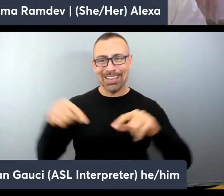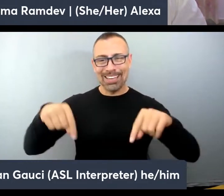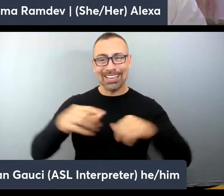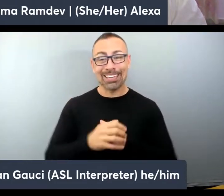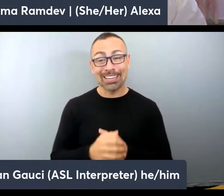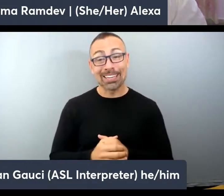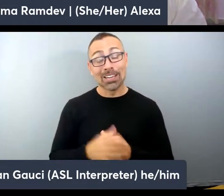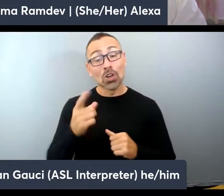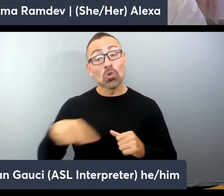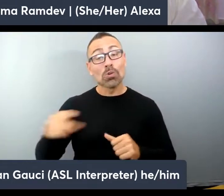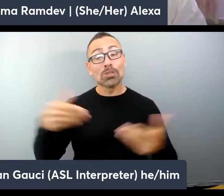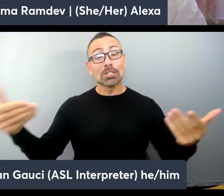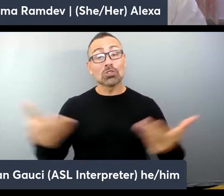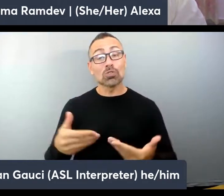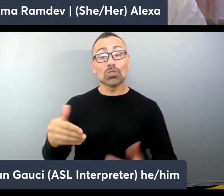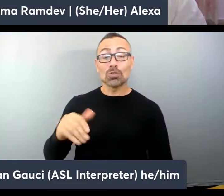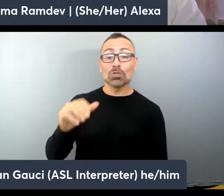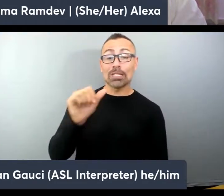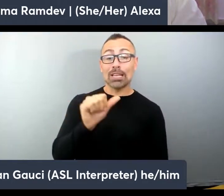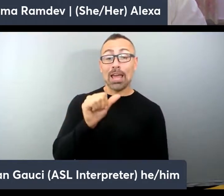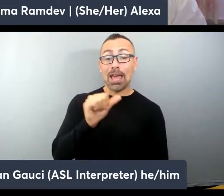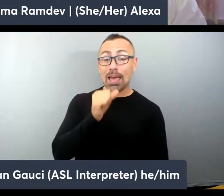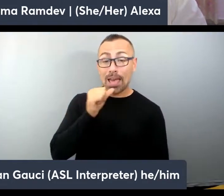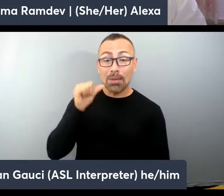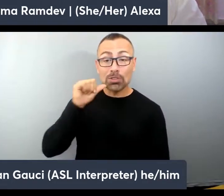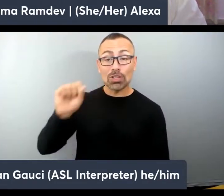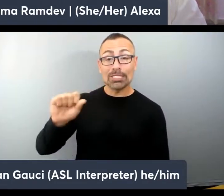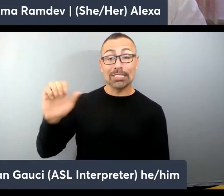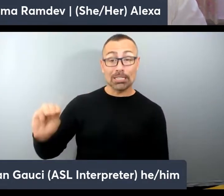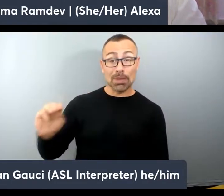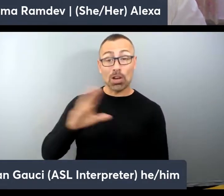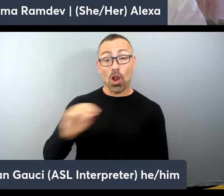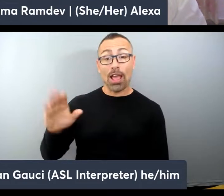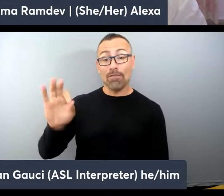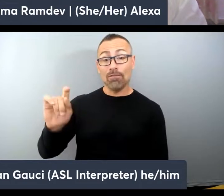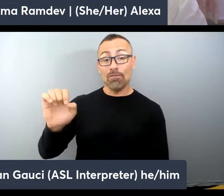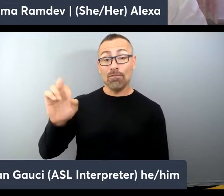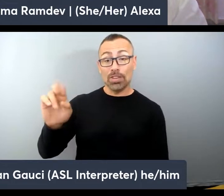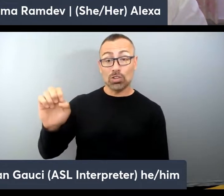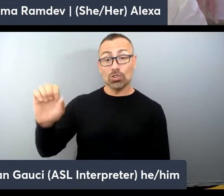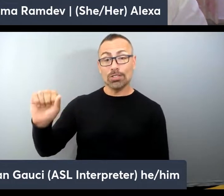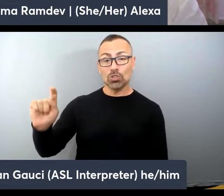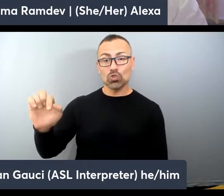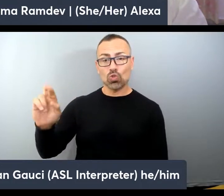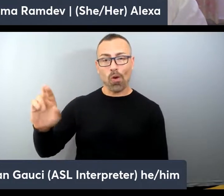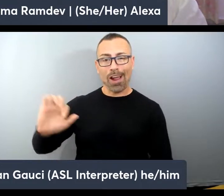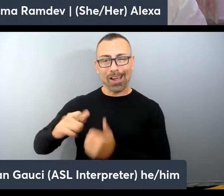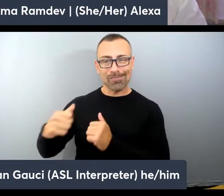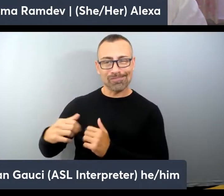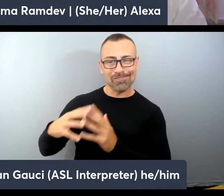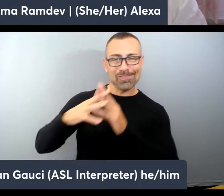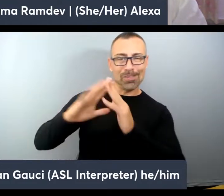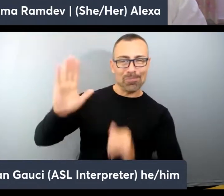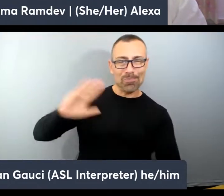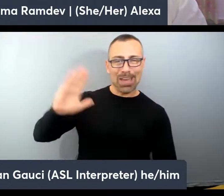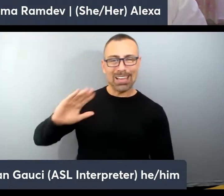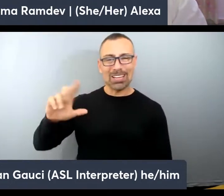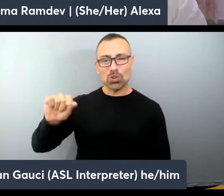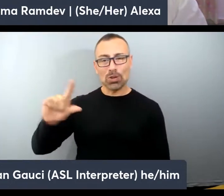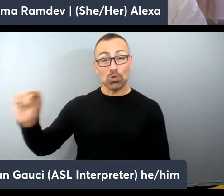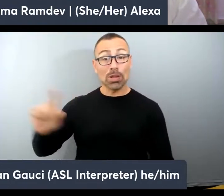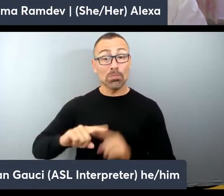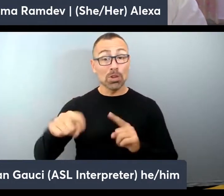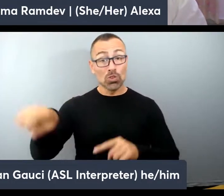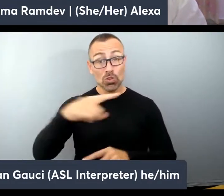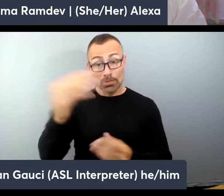Feature Store and how it came out in 2020. But you're here to tell us about the new features of Feature Store. Features about